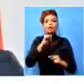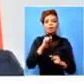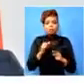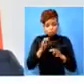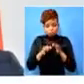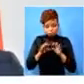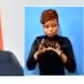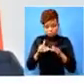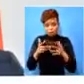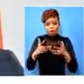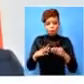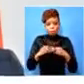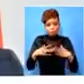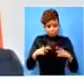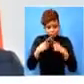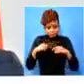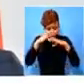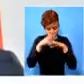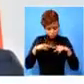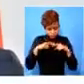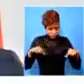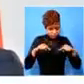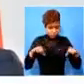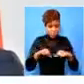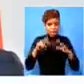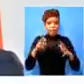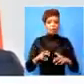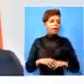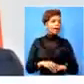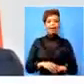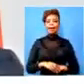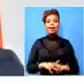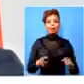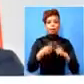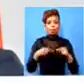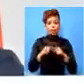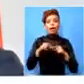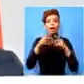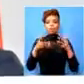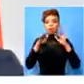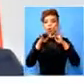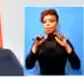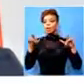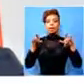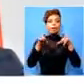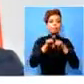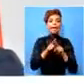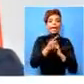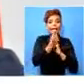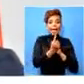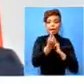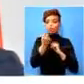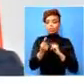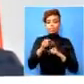our members and leaders. We are a party of the working class. Every step we take must be